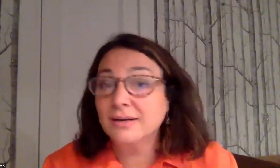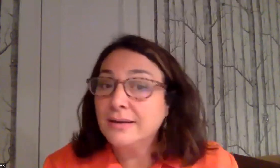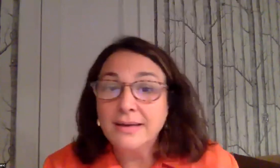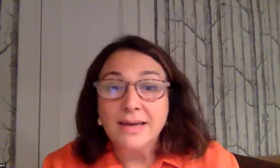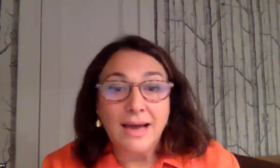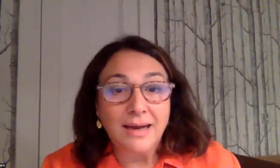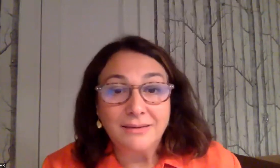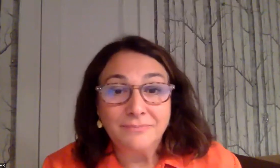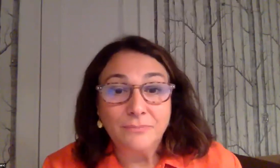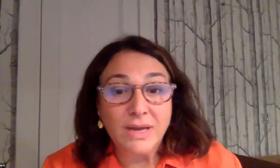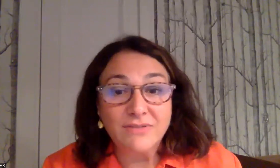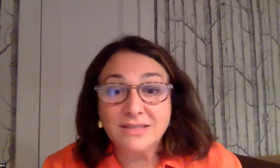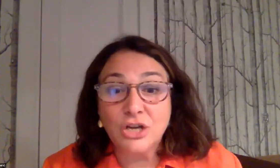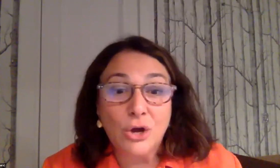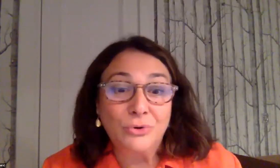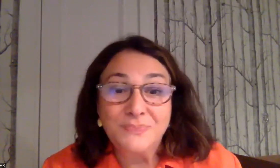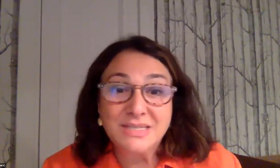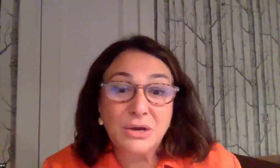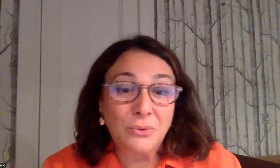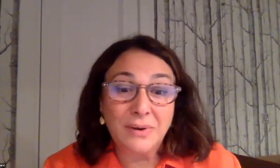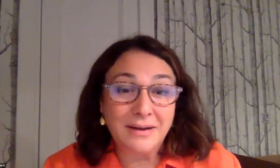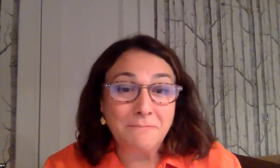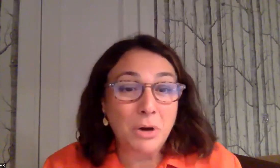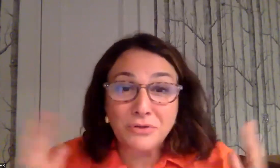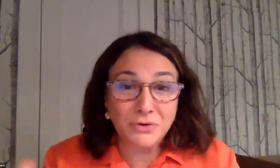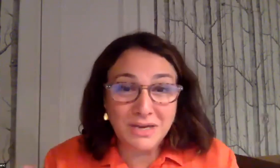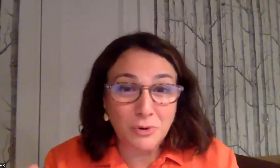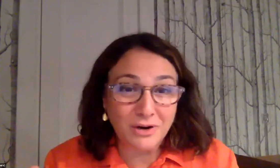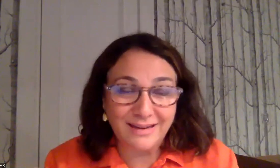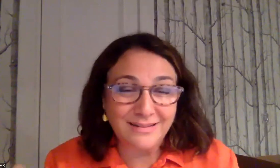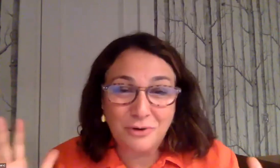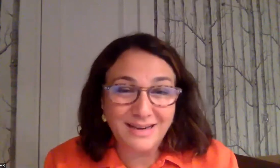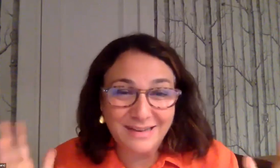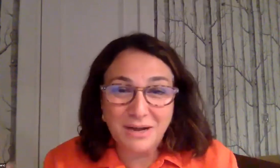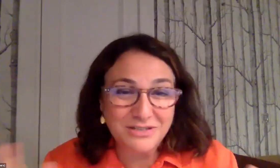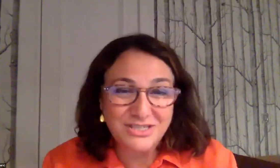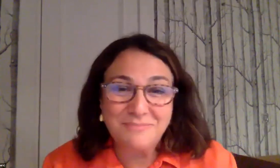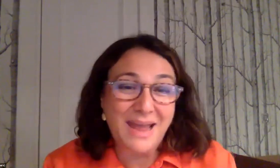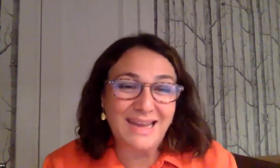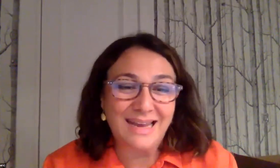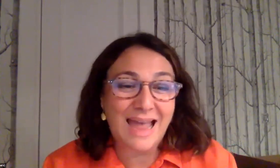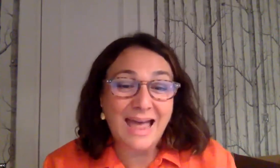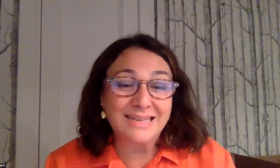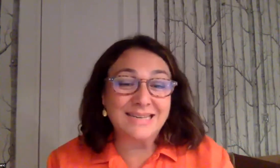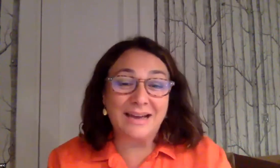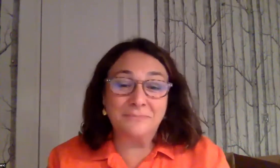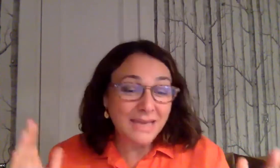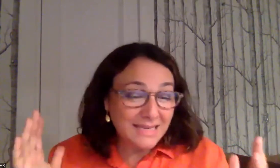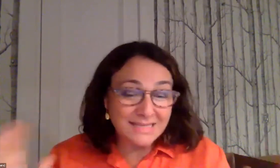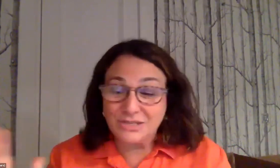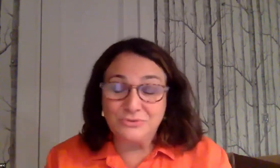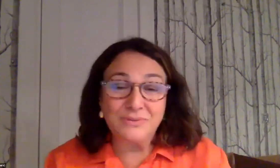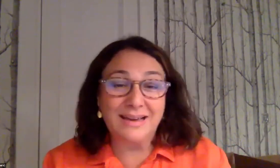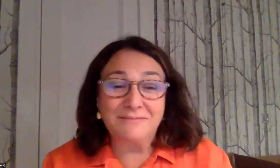far, um, we have yet to go. So, um, both of you keep working, writing, publishing, and making. And, um,